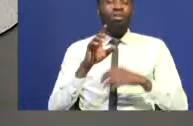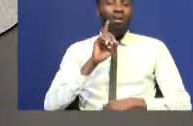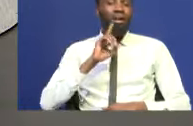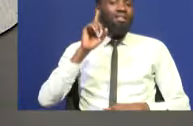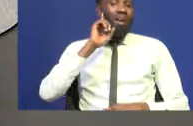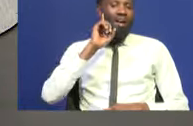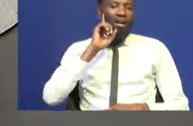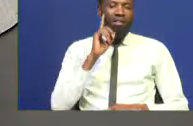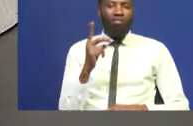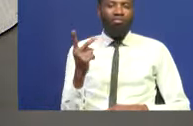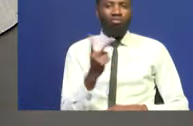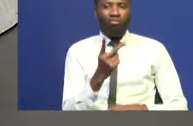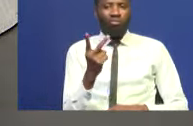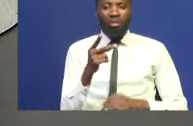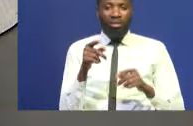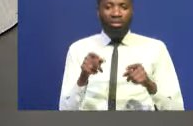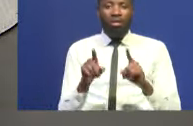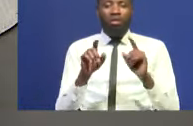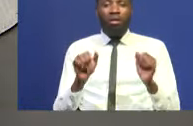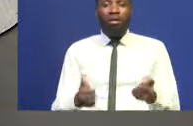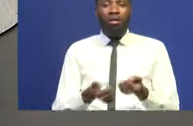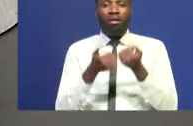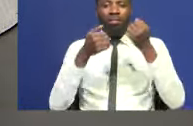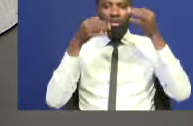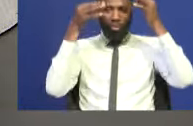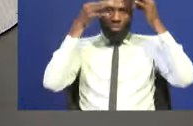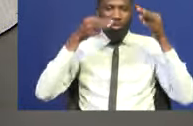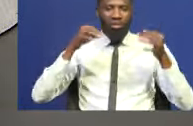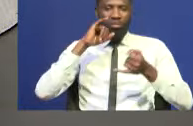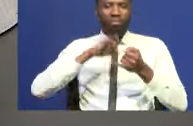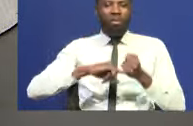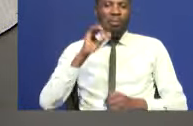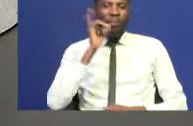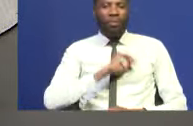deaf lovebirds who signed their way into marriage.